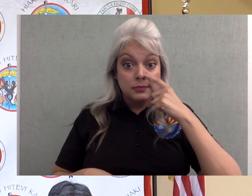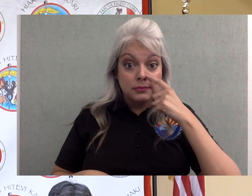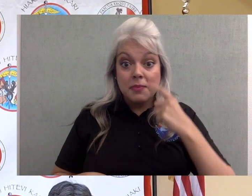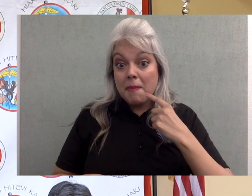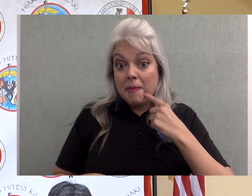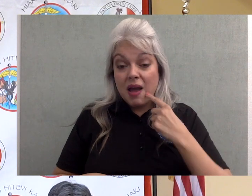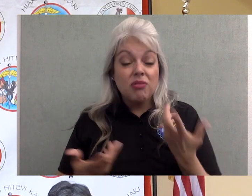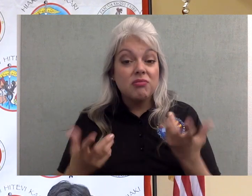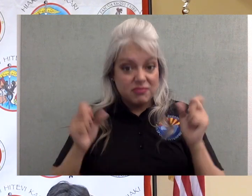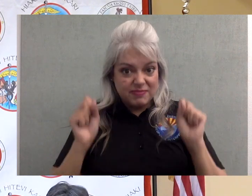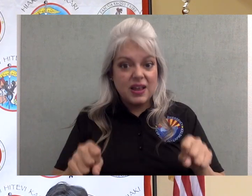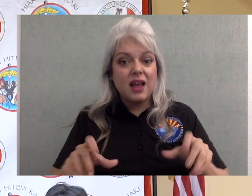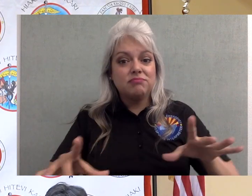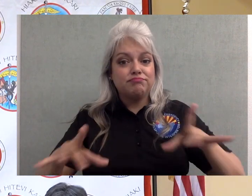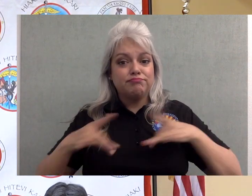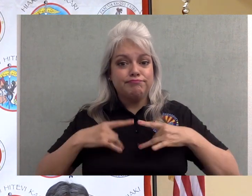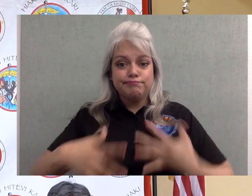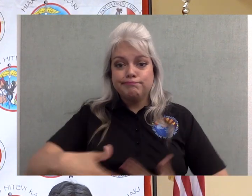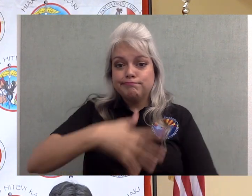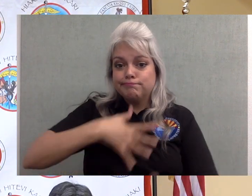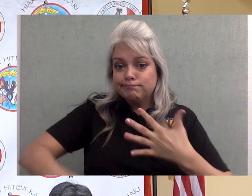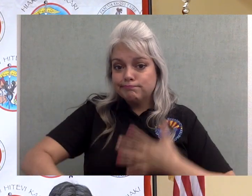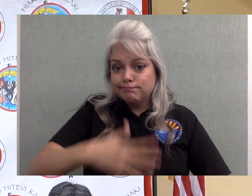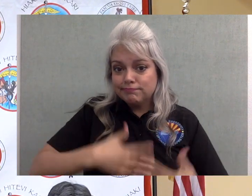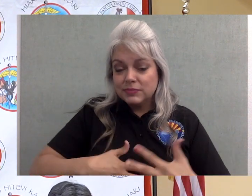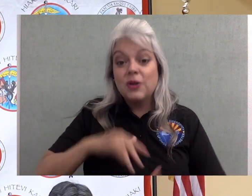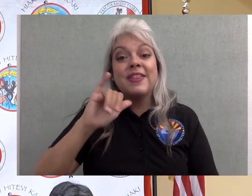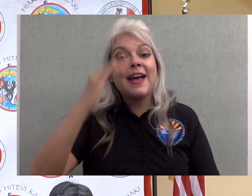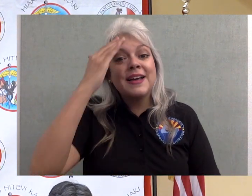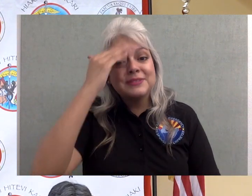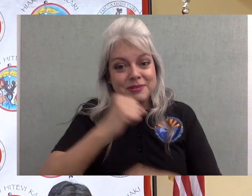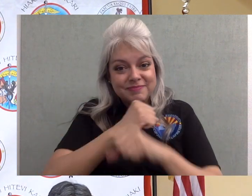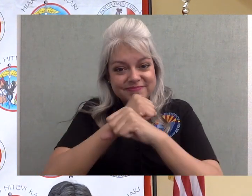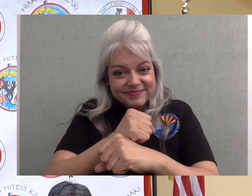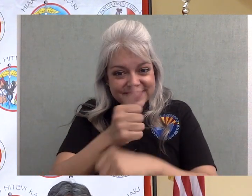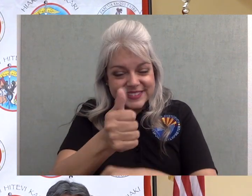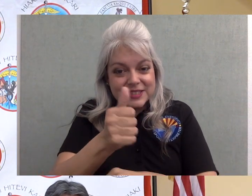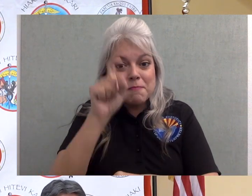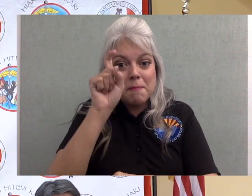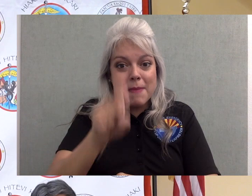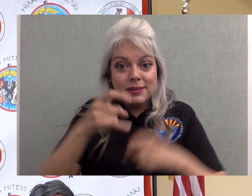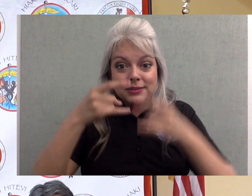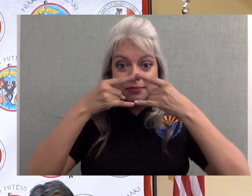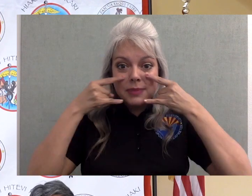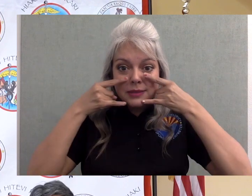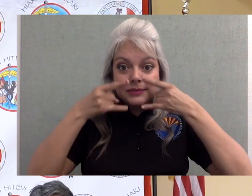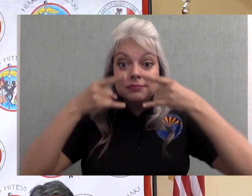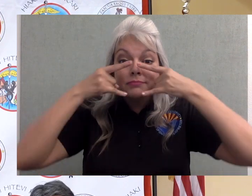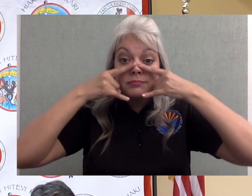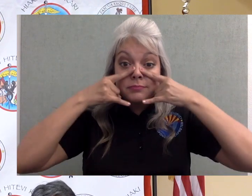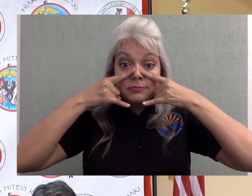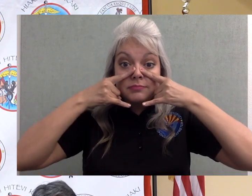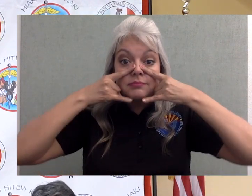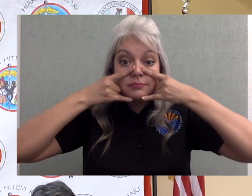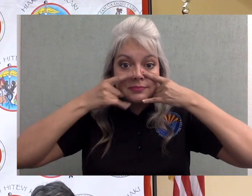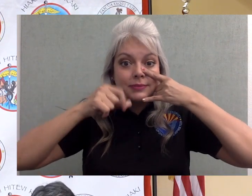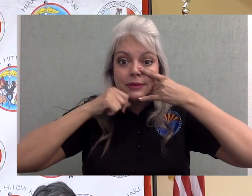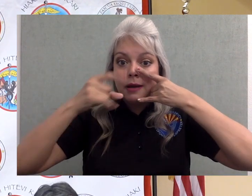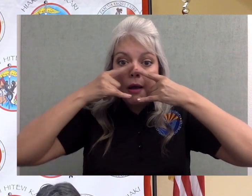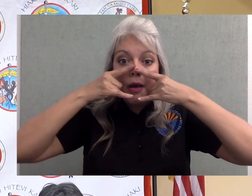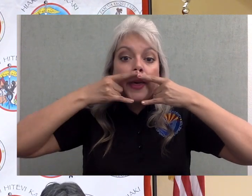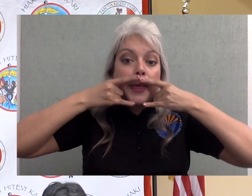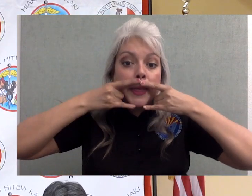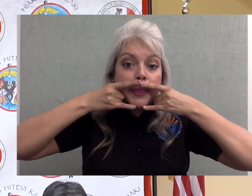mouth. So that's why when you wear your mask, it must cover your nose and it must cover your mouth, not just your mouth or